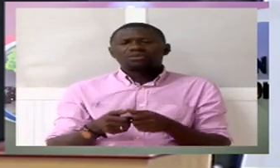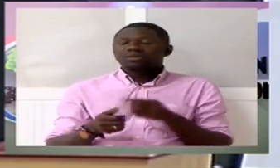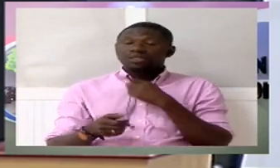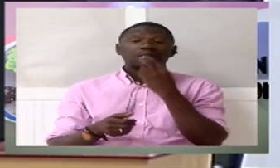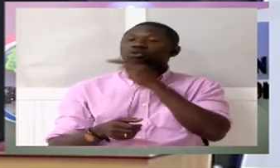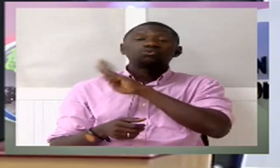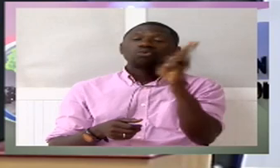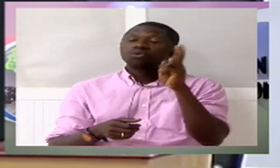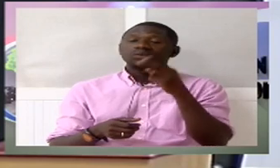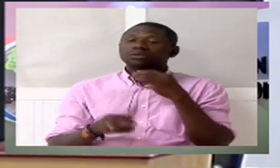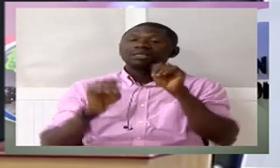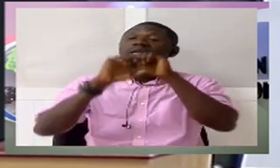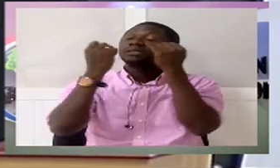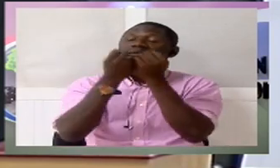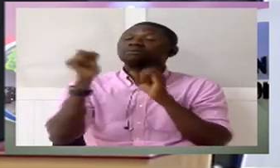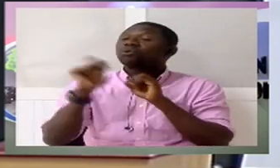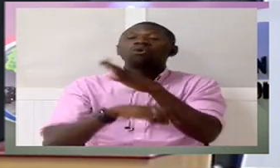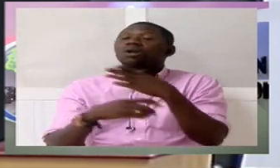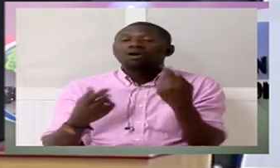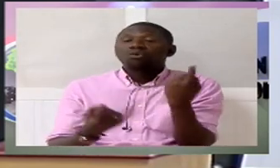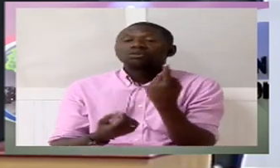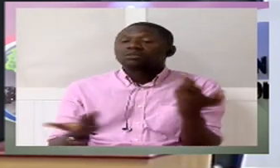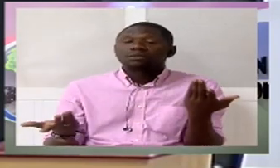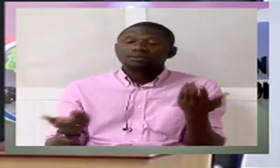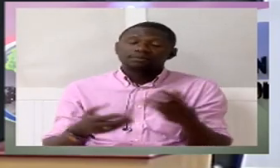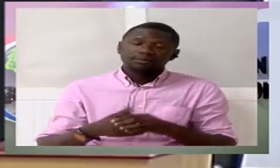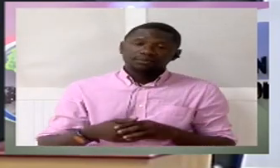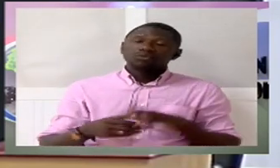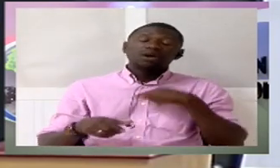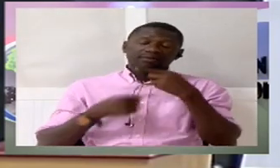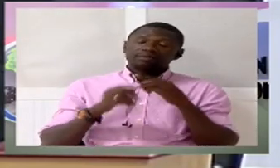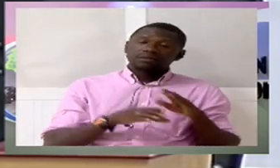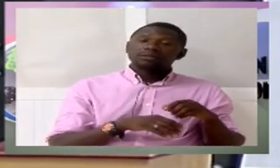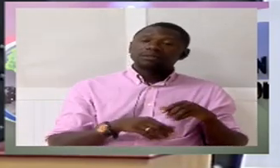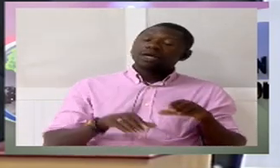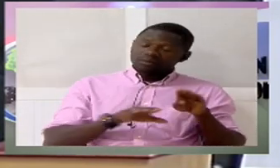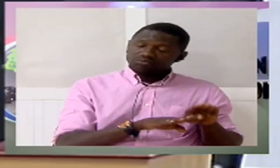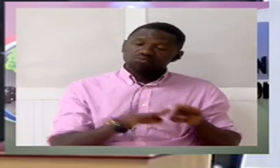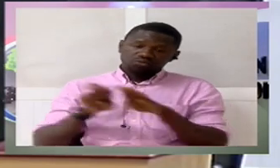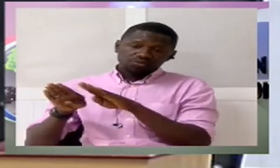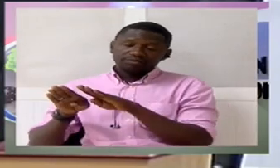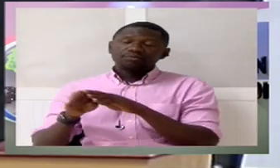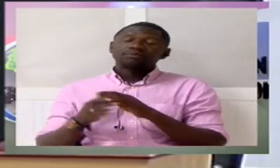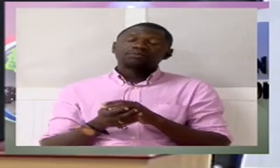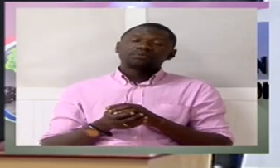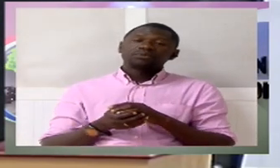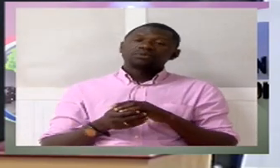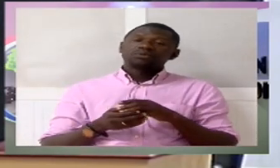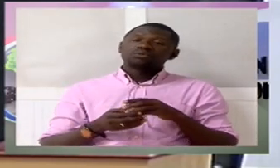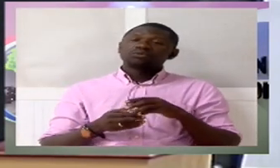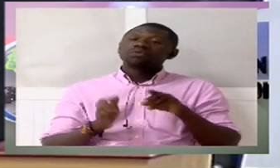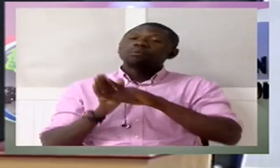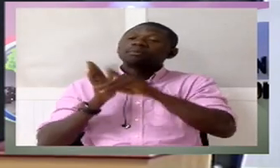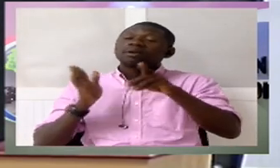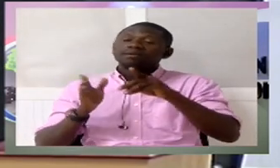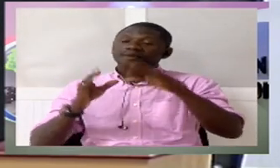They said to him, no, it's an executive order. Now he was moved. To private block. To